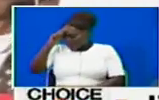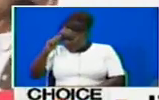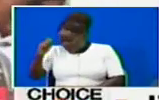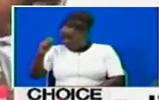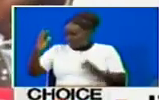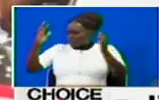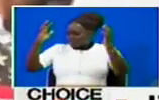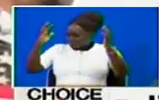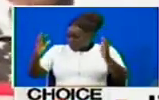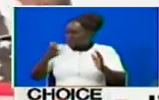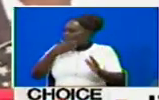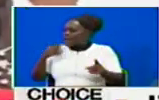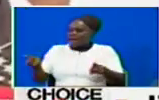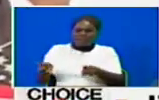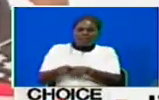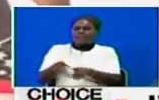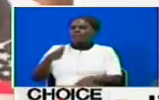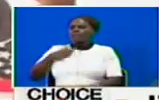sana ambayo hawa ndugu wangu